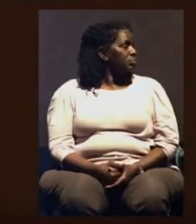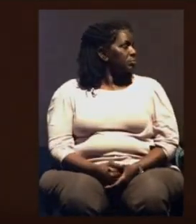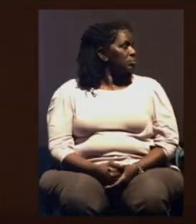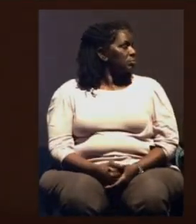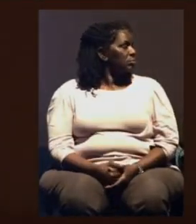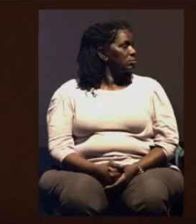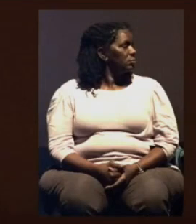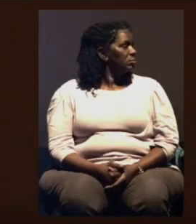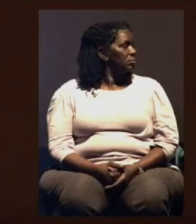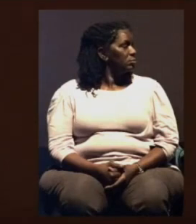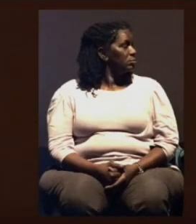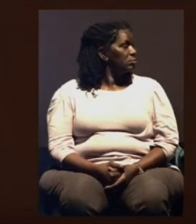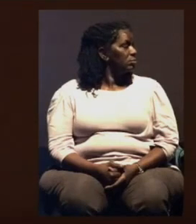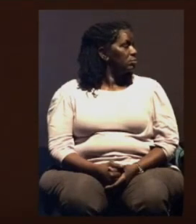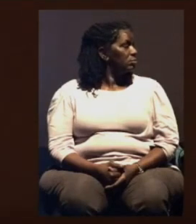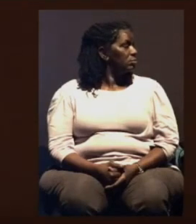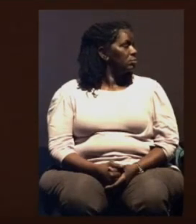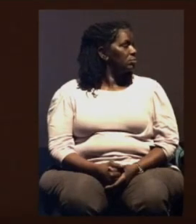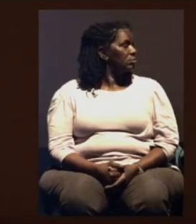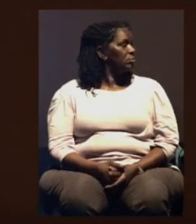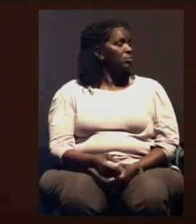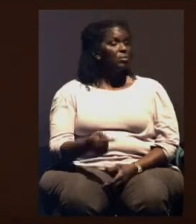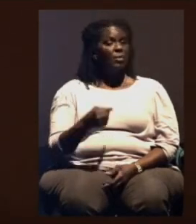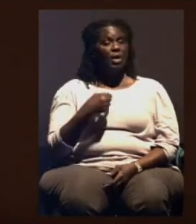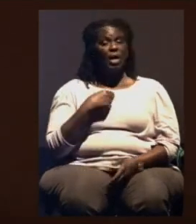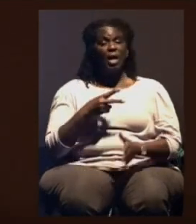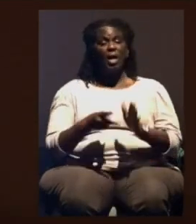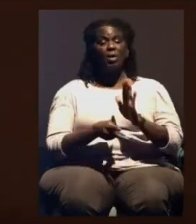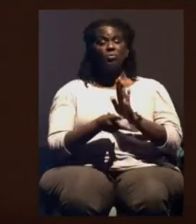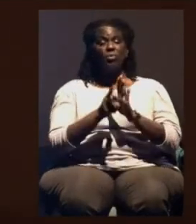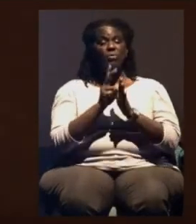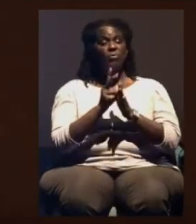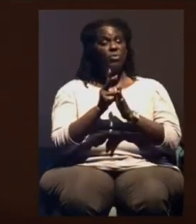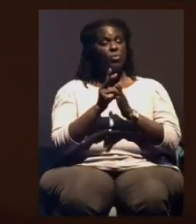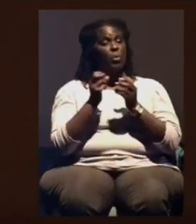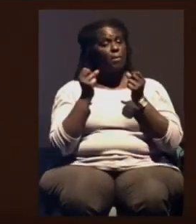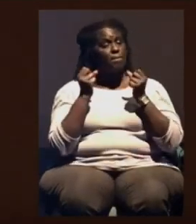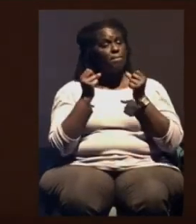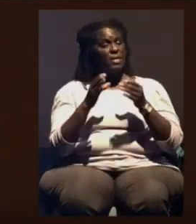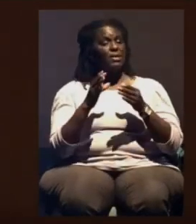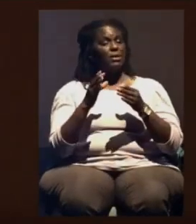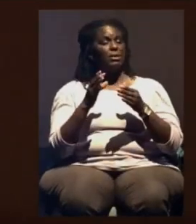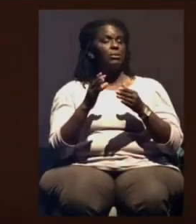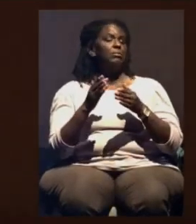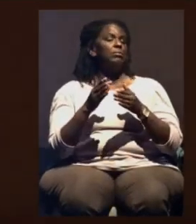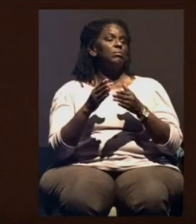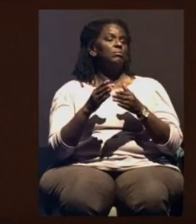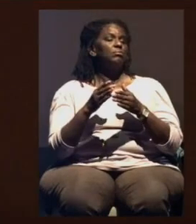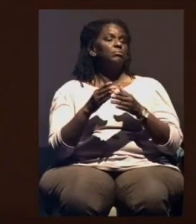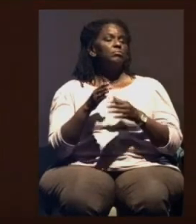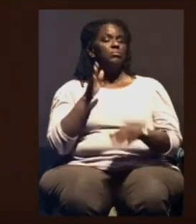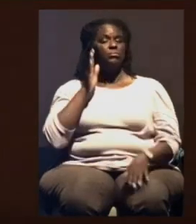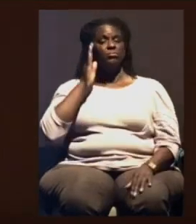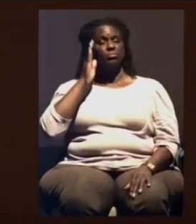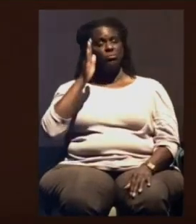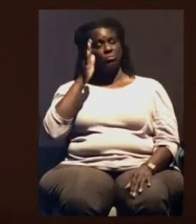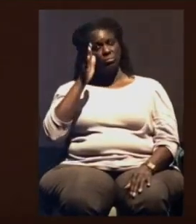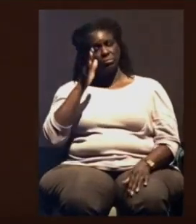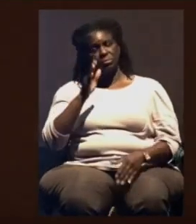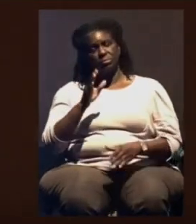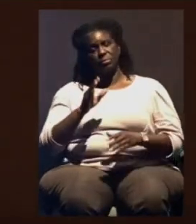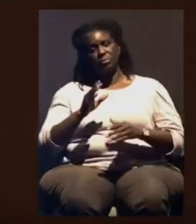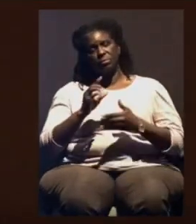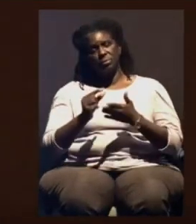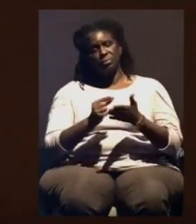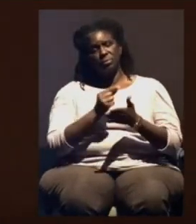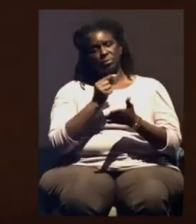As your servant, I have reviewed quite a few of these commencement addresses, and I have found that